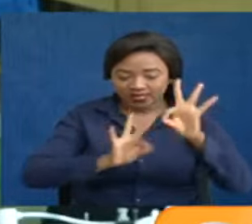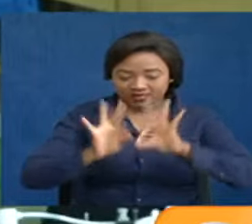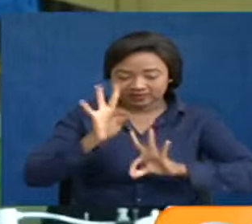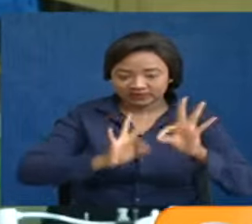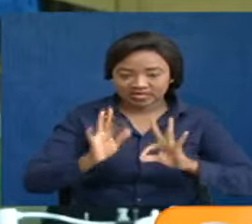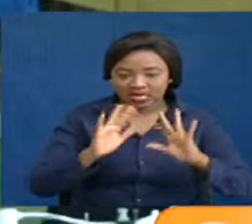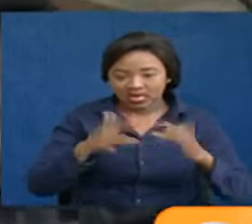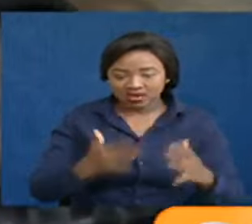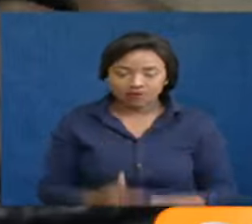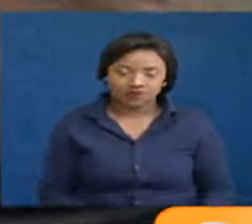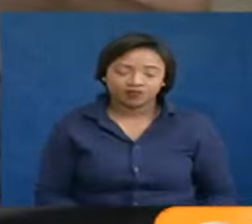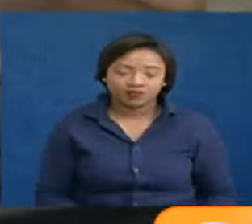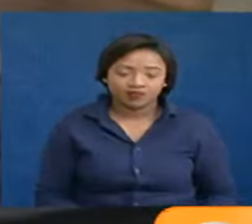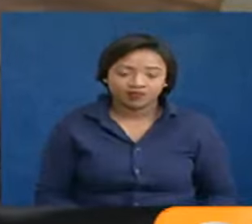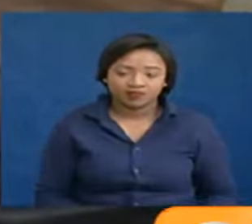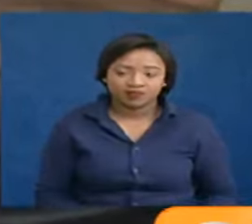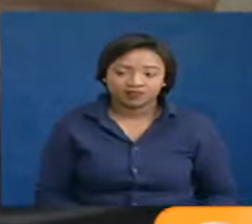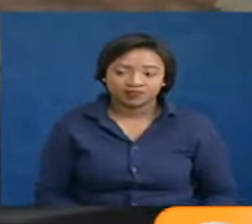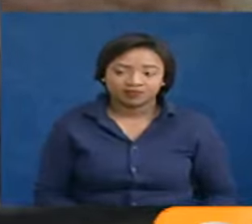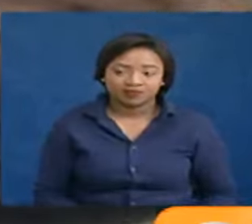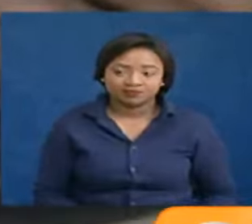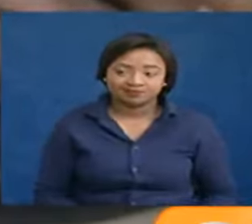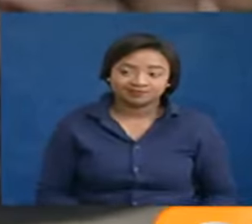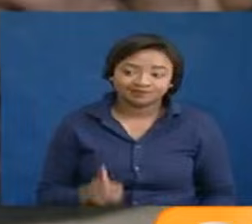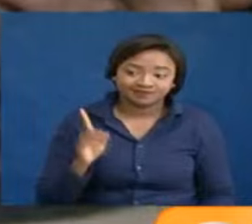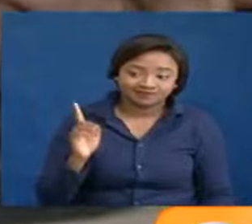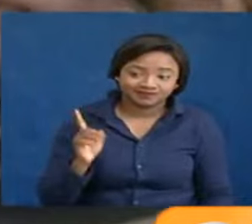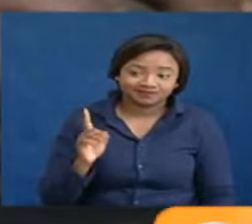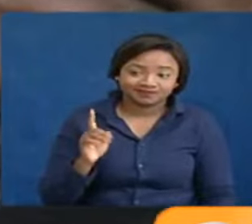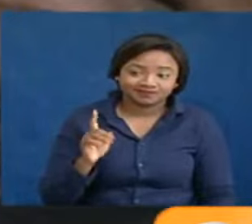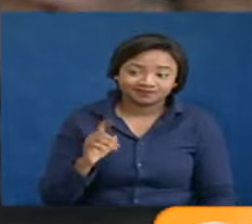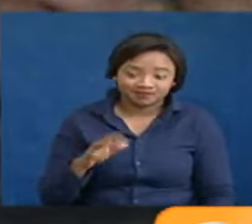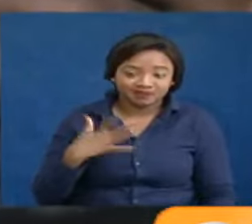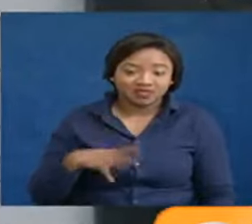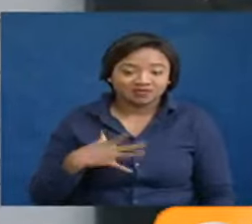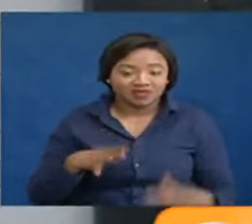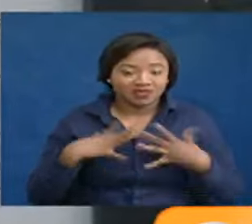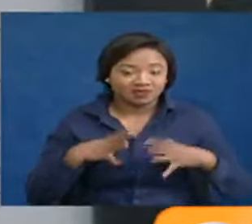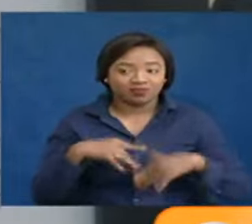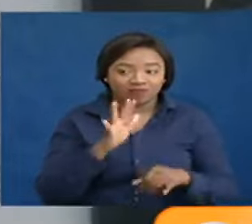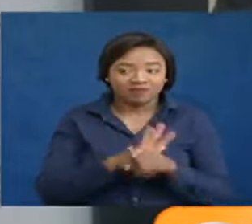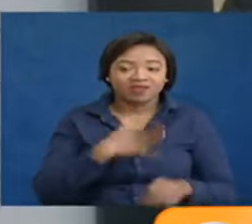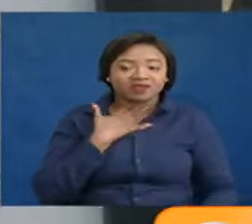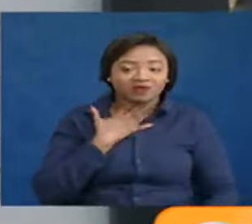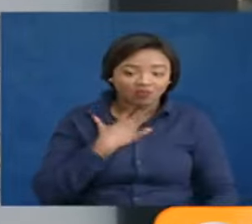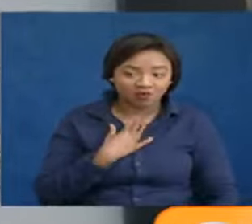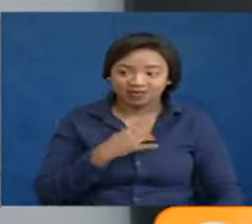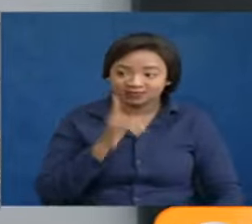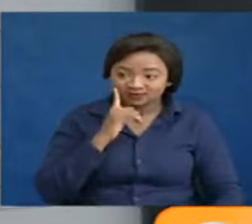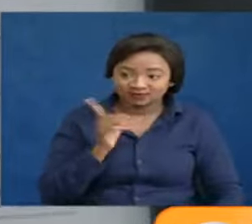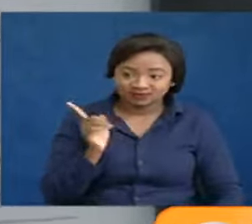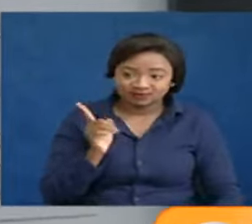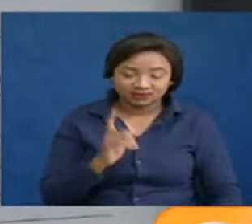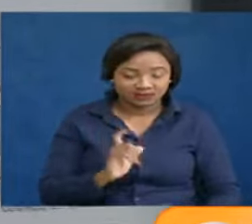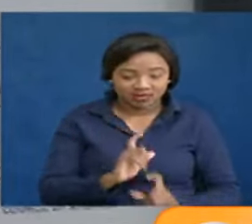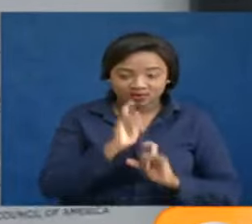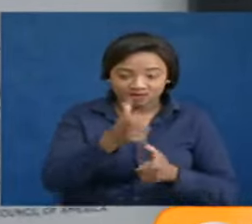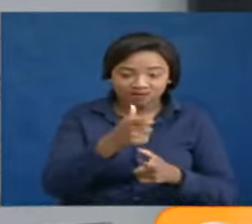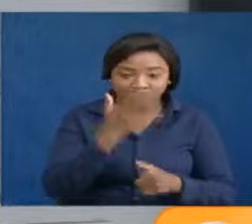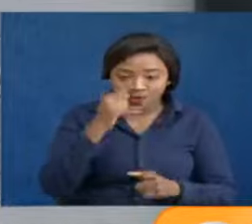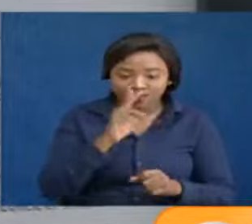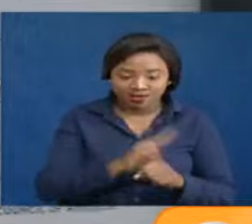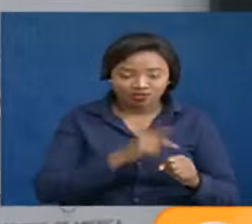complexity of the design. Akala 21 products have gained popularity due to their uniqueness, and recently George was feted for his role in